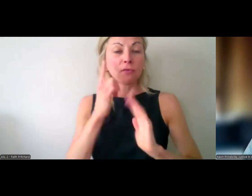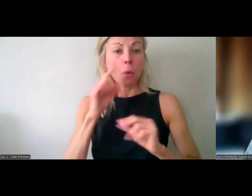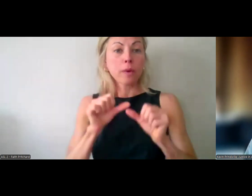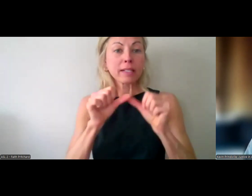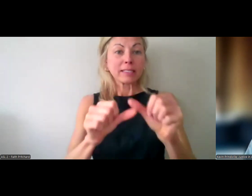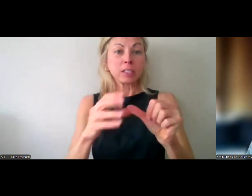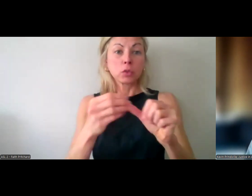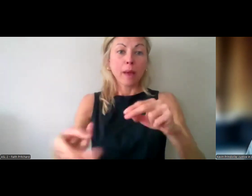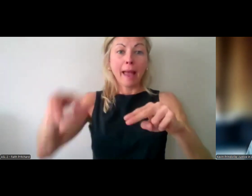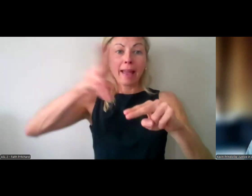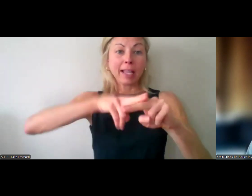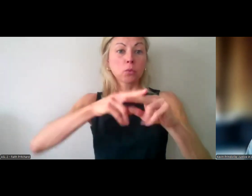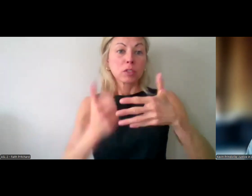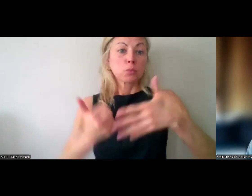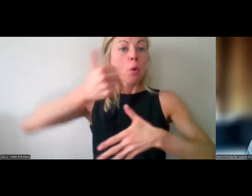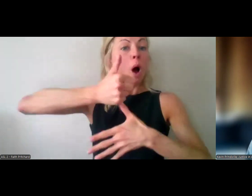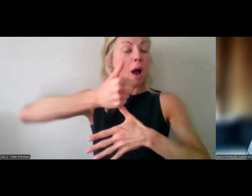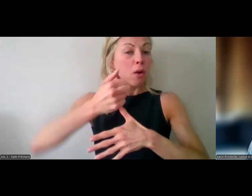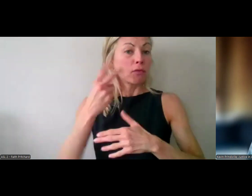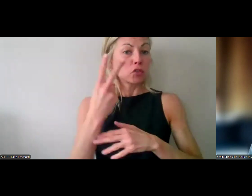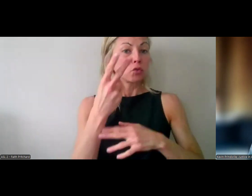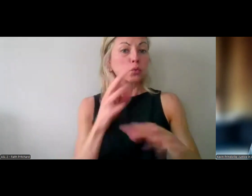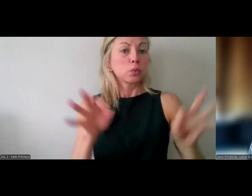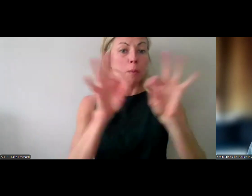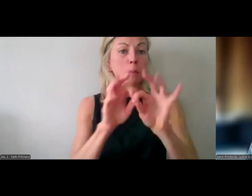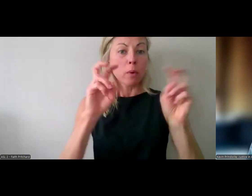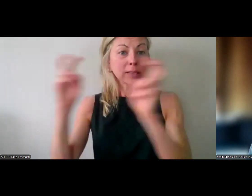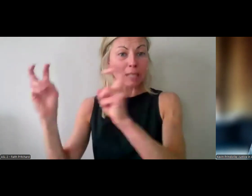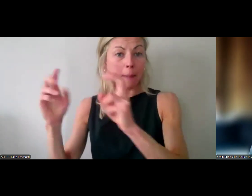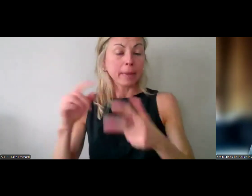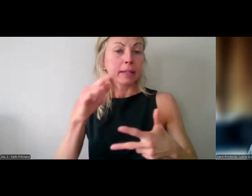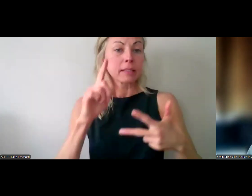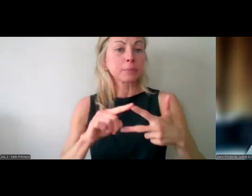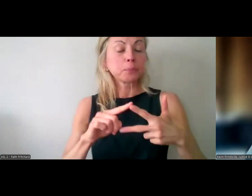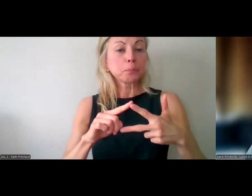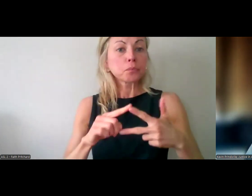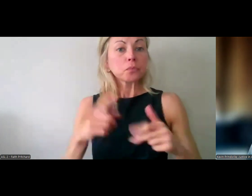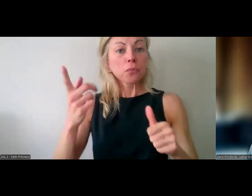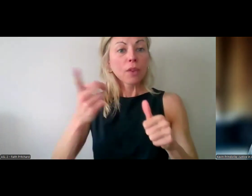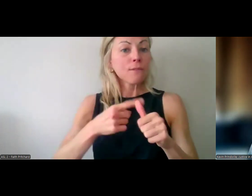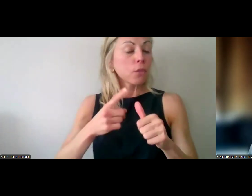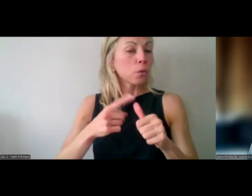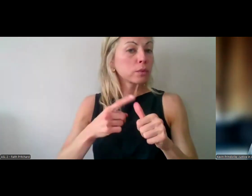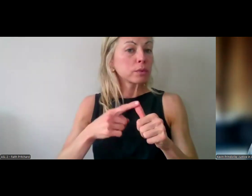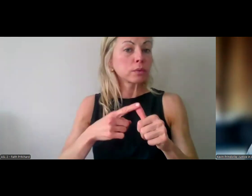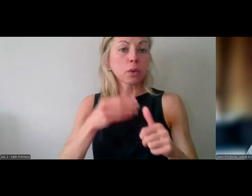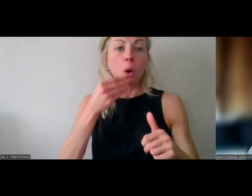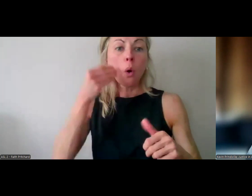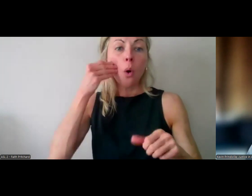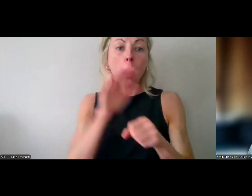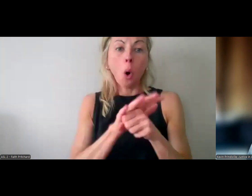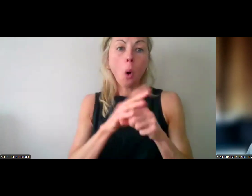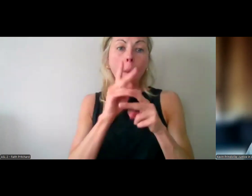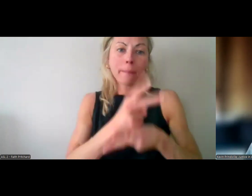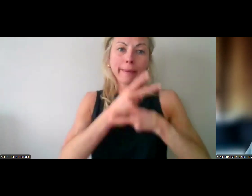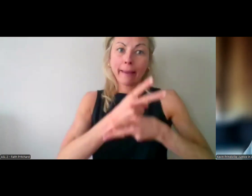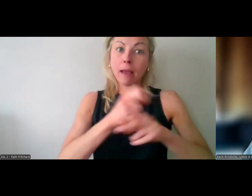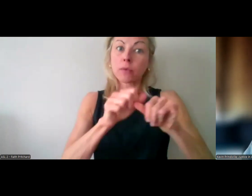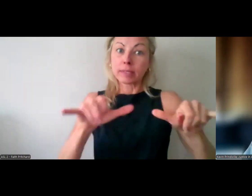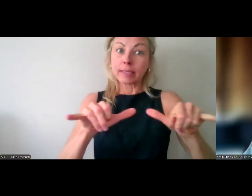even increased prioritization of 2 key topics. The first is building a home care system for all